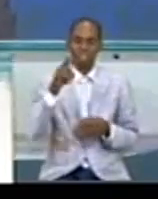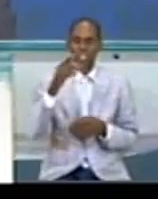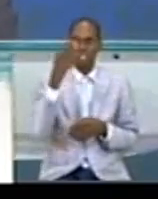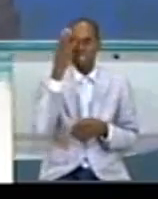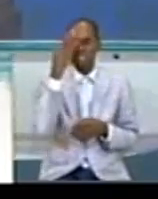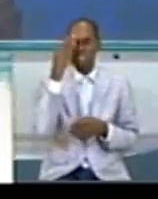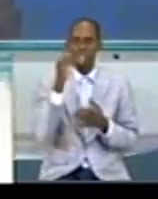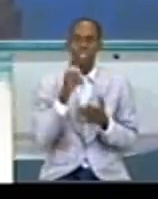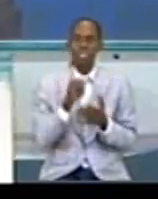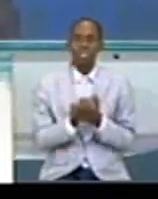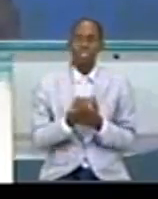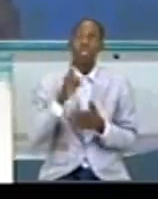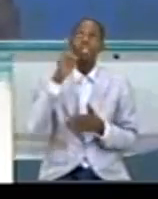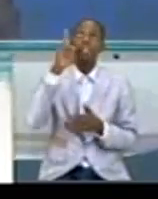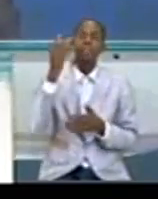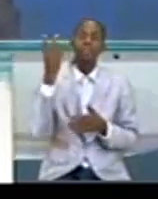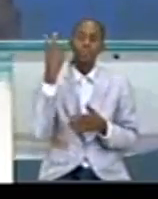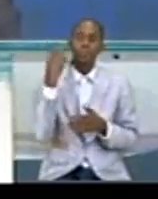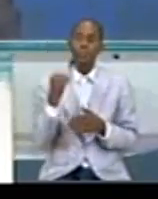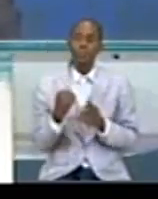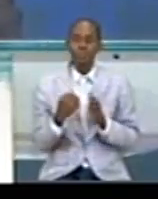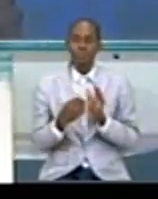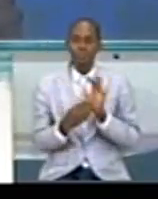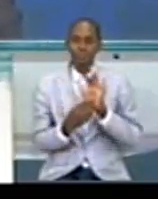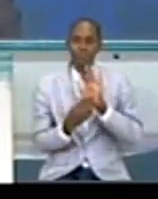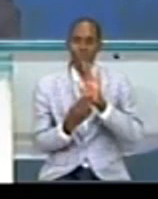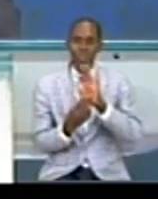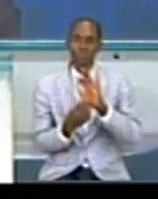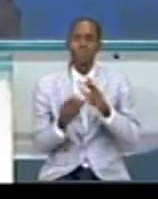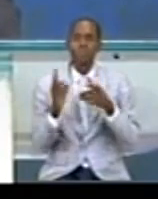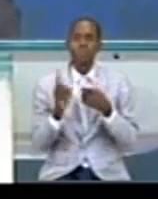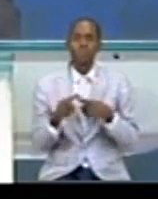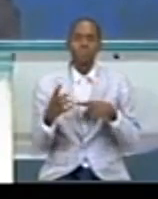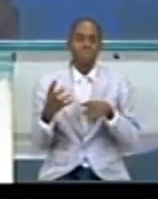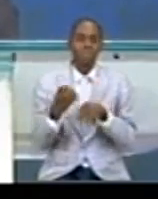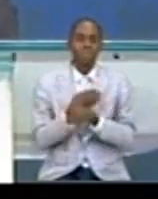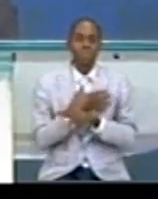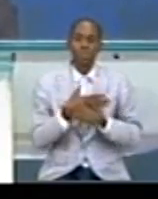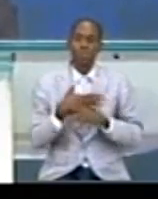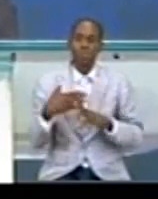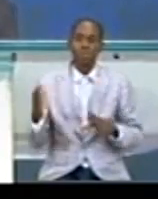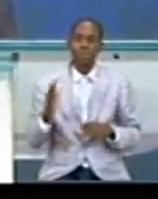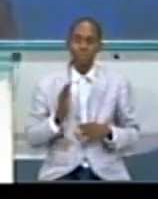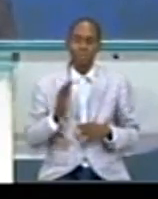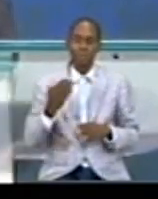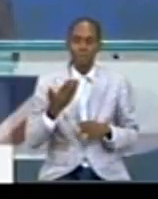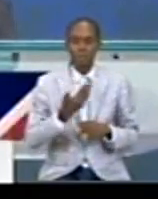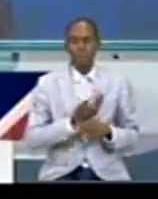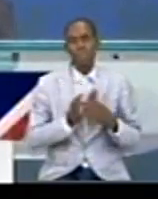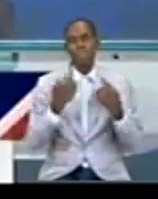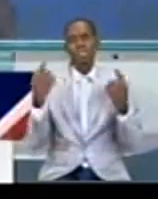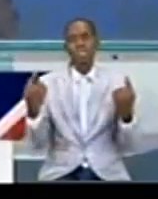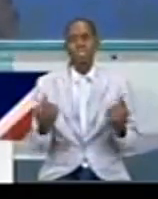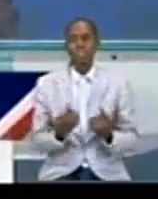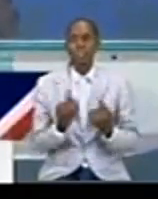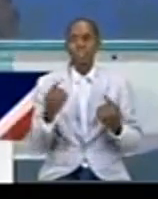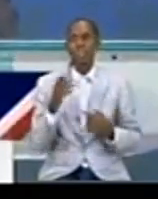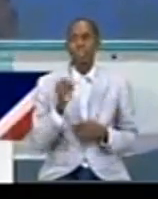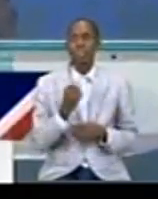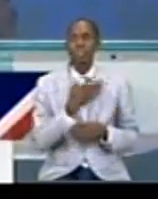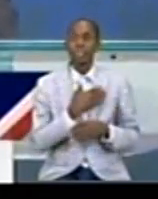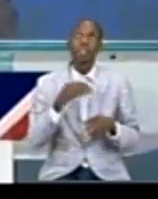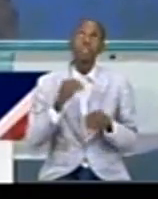that he was manifested to take away our sins, and in